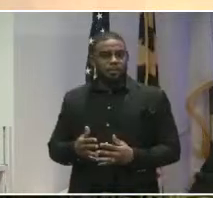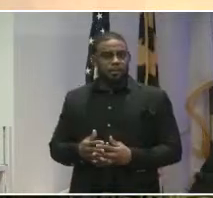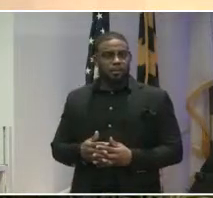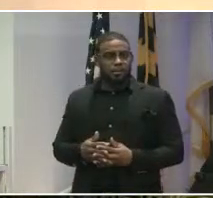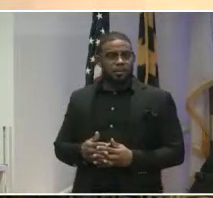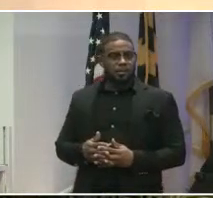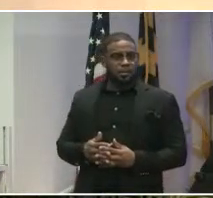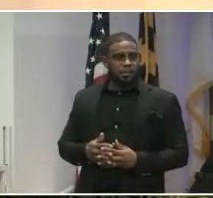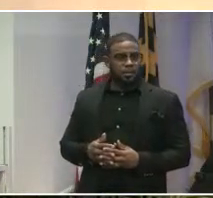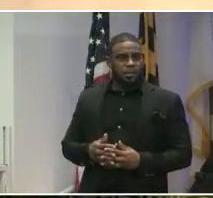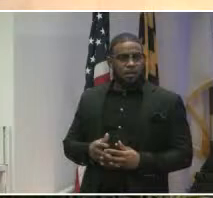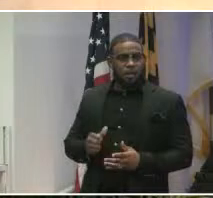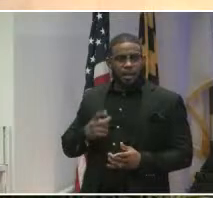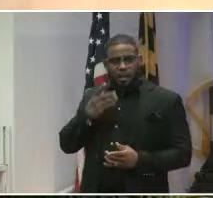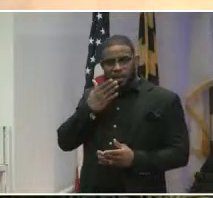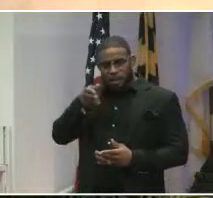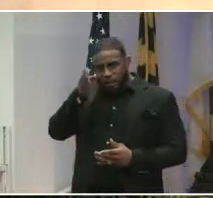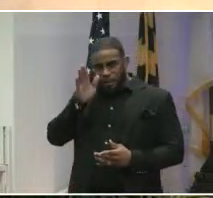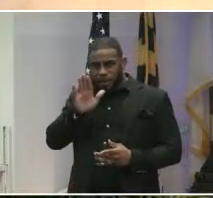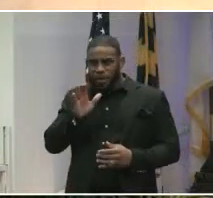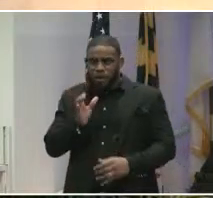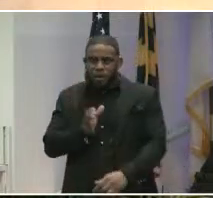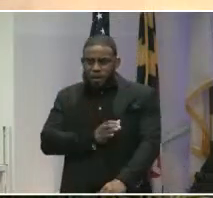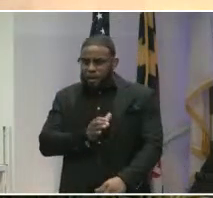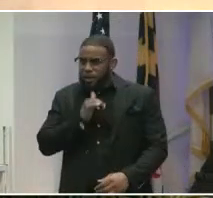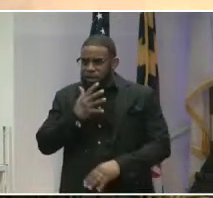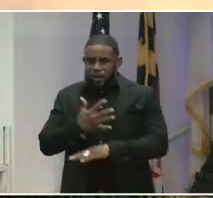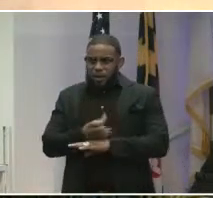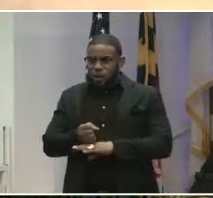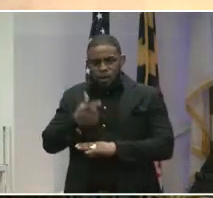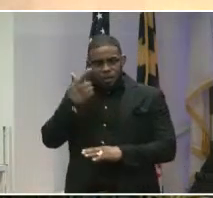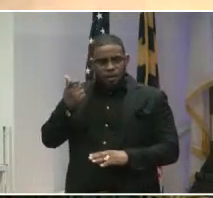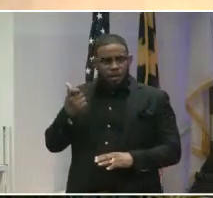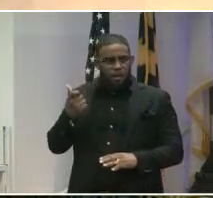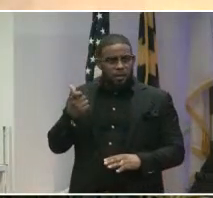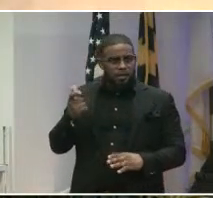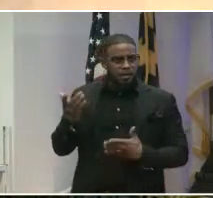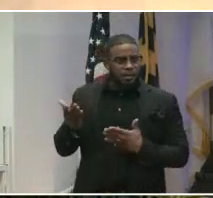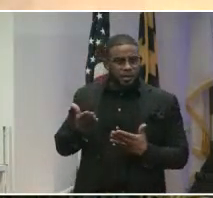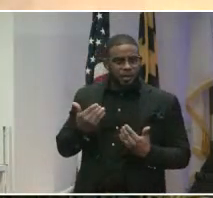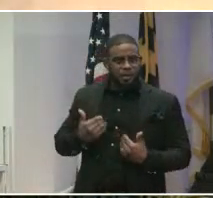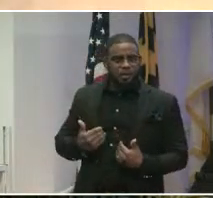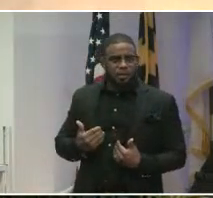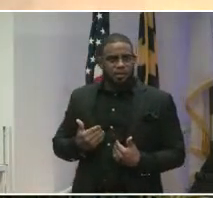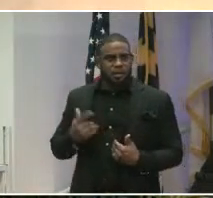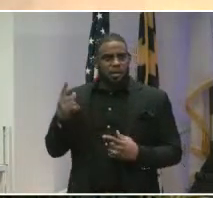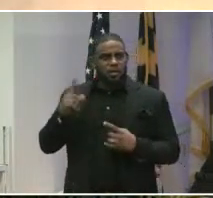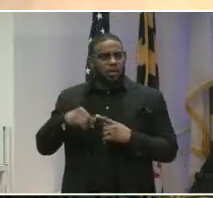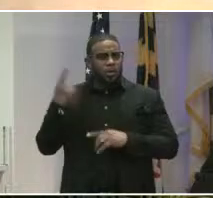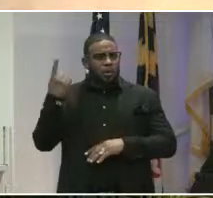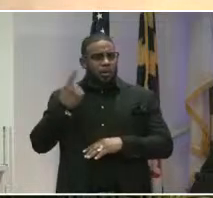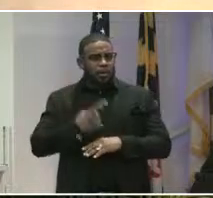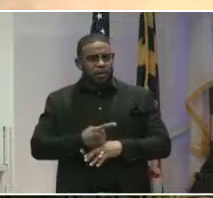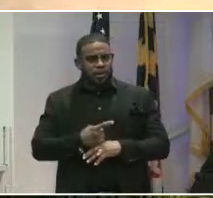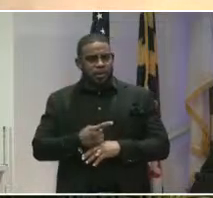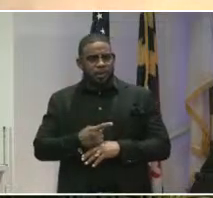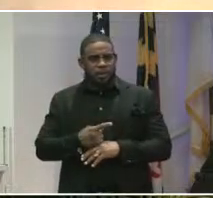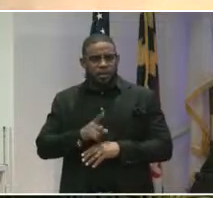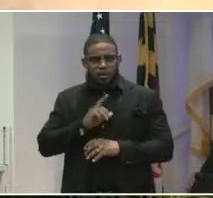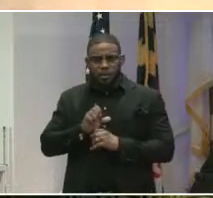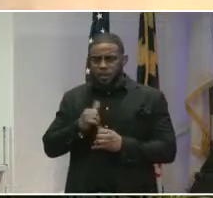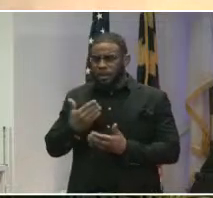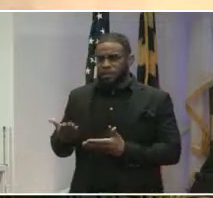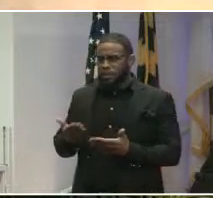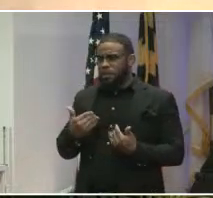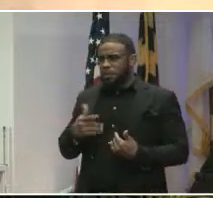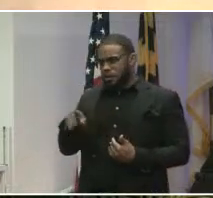Me, Sister Felicia, I thank God that her power didn't go out, because she carried me until one day, and she really didn't have to